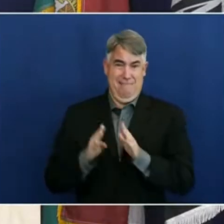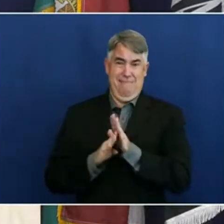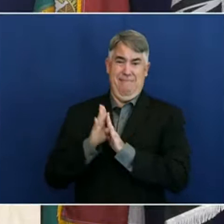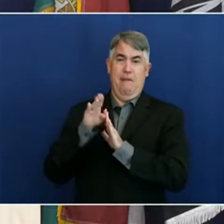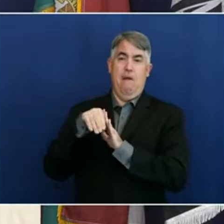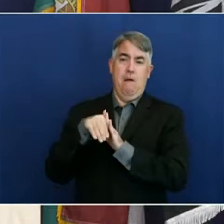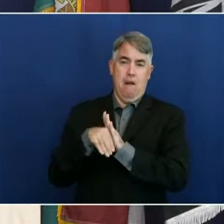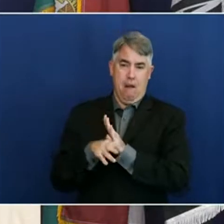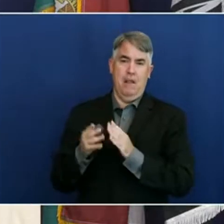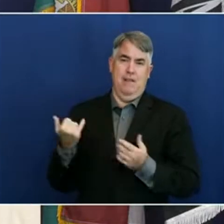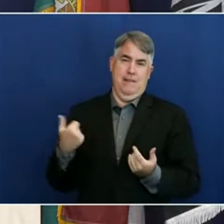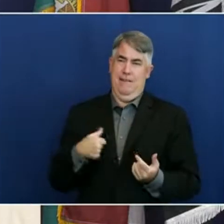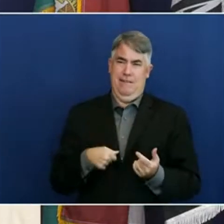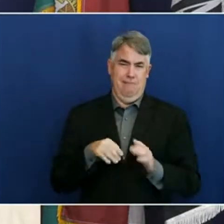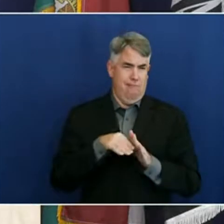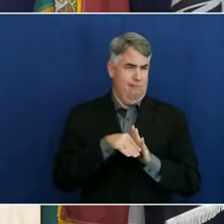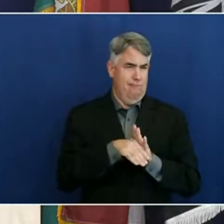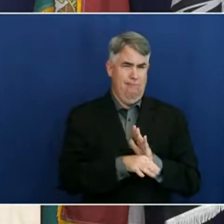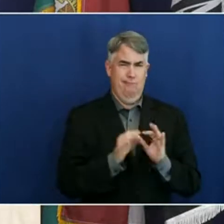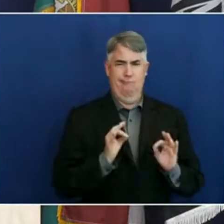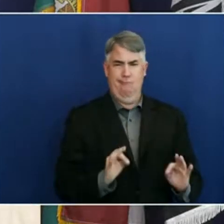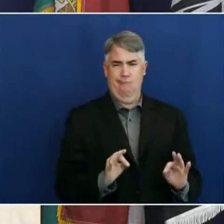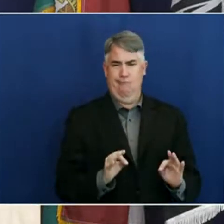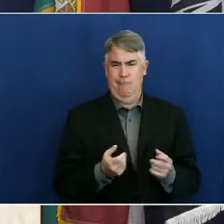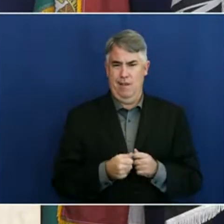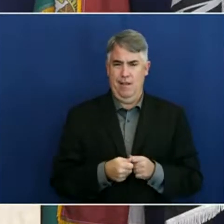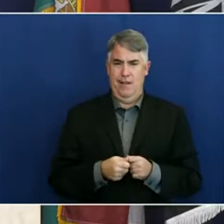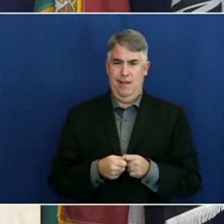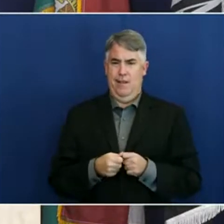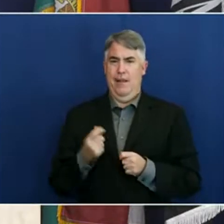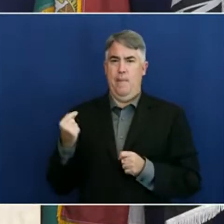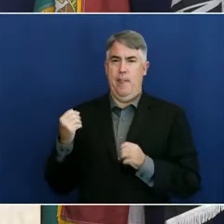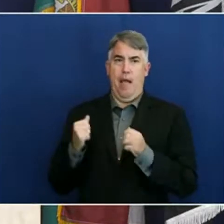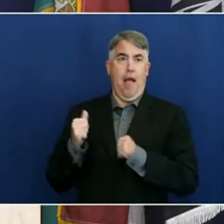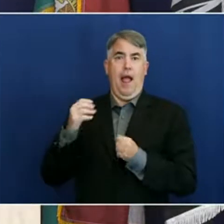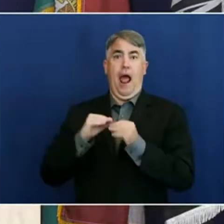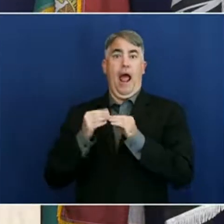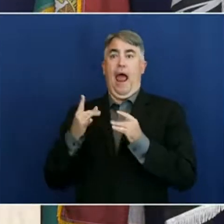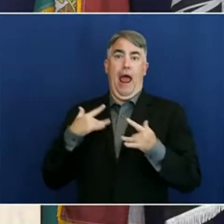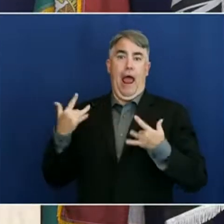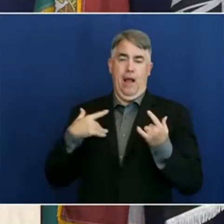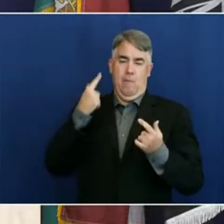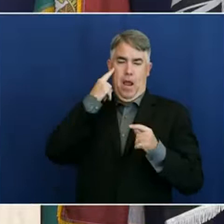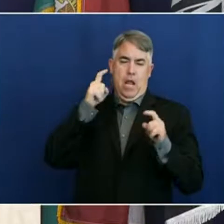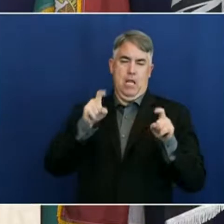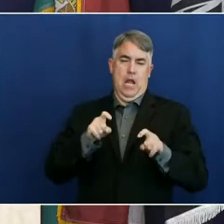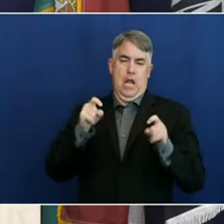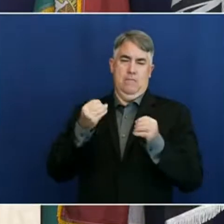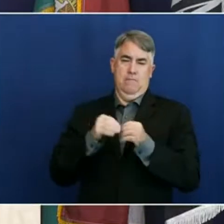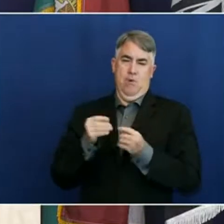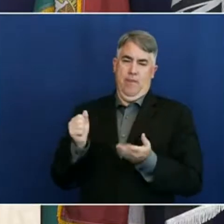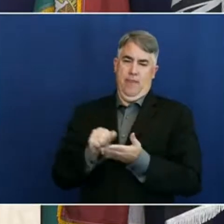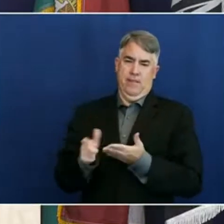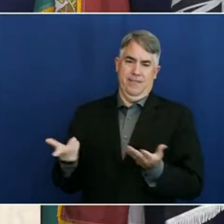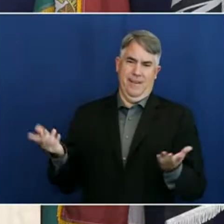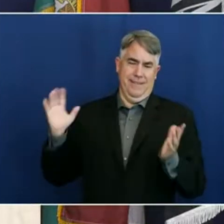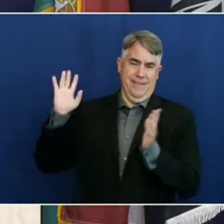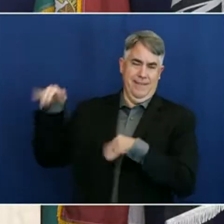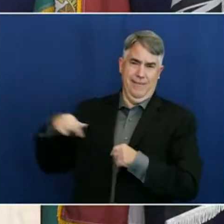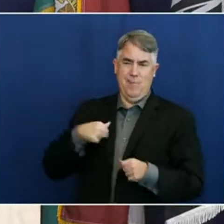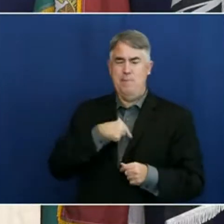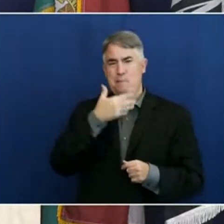it. So they may be a little bit ahead of us in case rate at the moment, but San Diego's still better. So I'm not that worried about